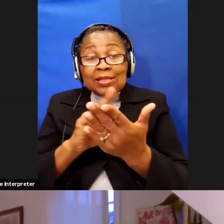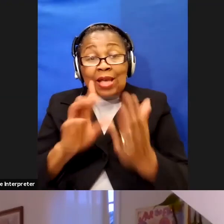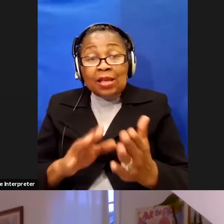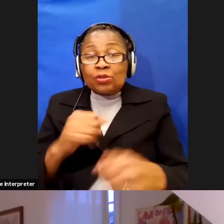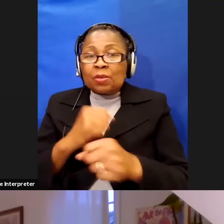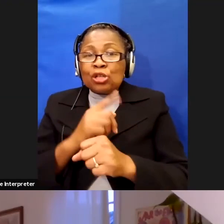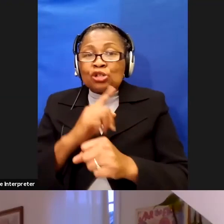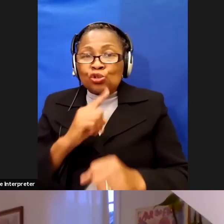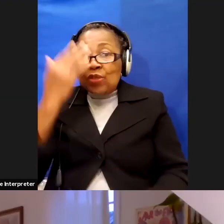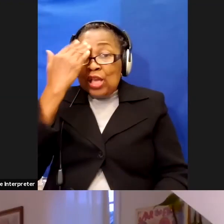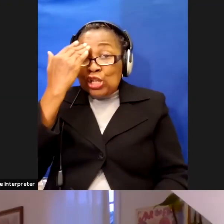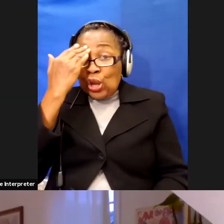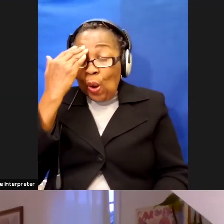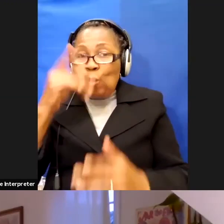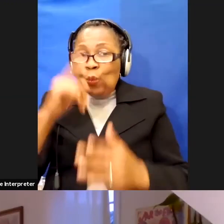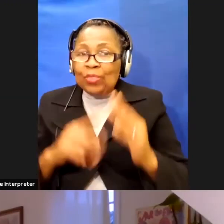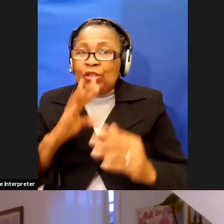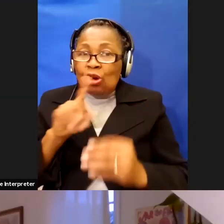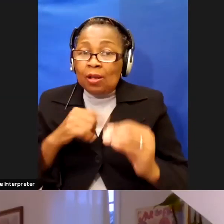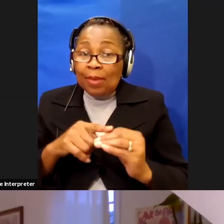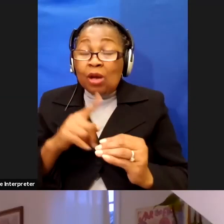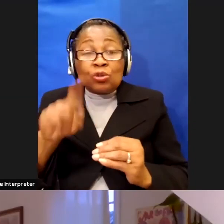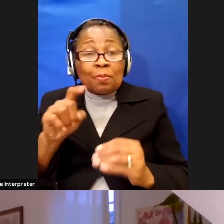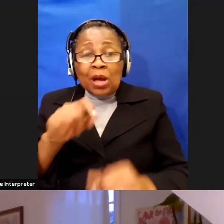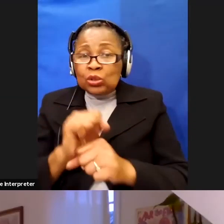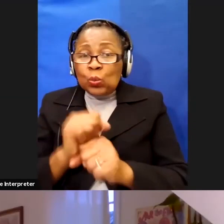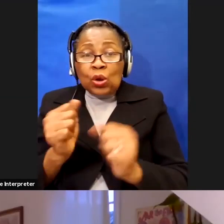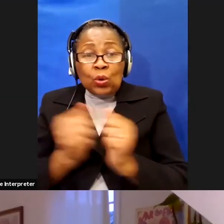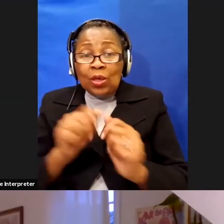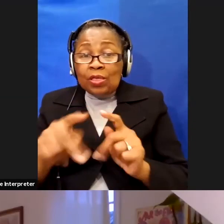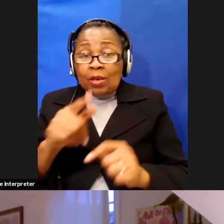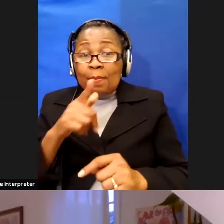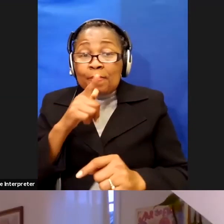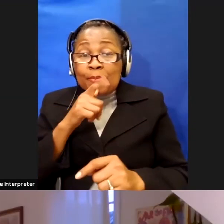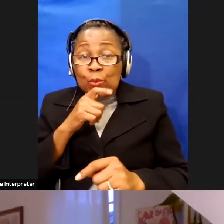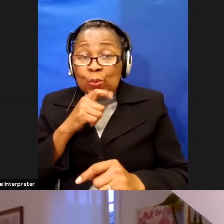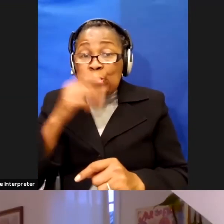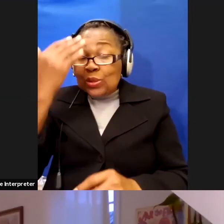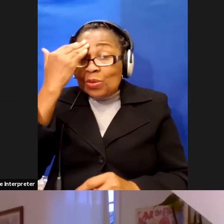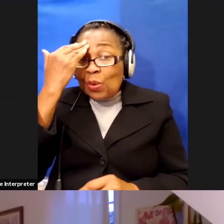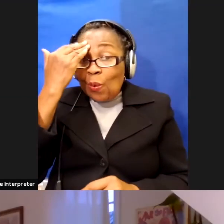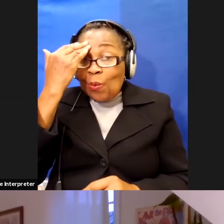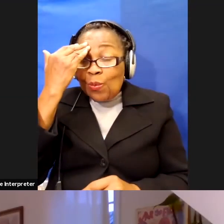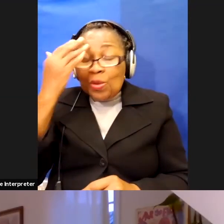You must work with knowledgeable people, and you must make